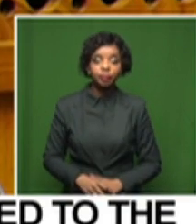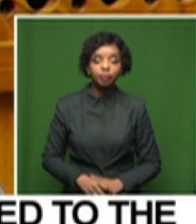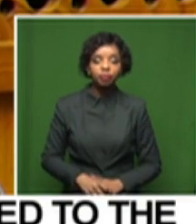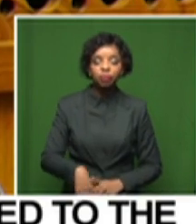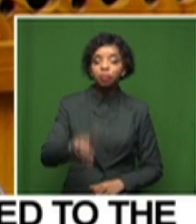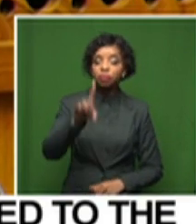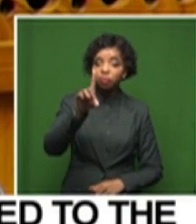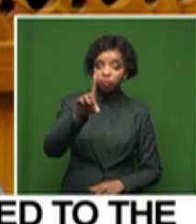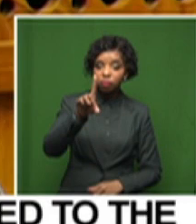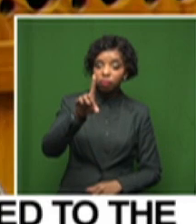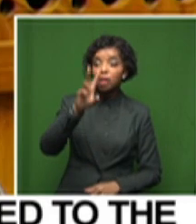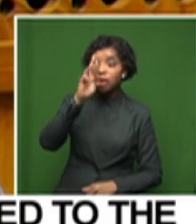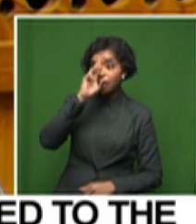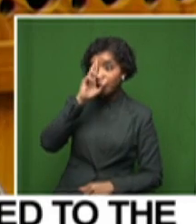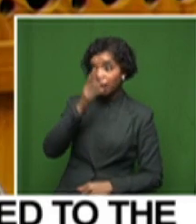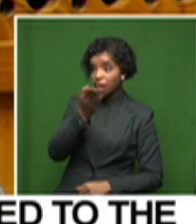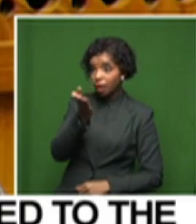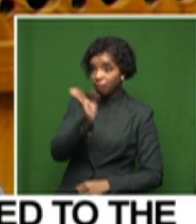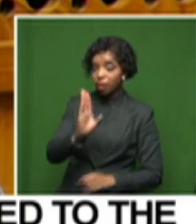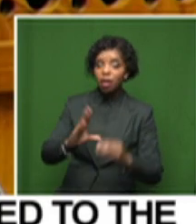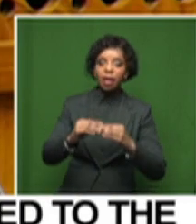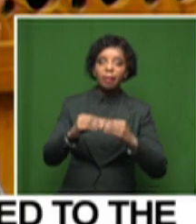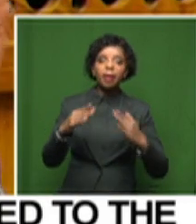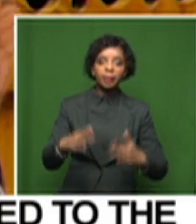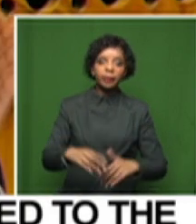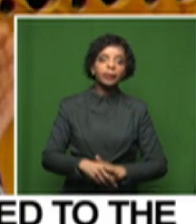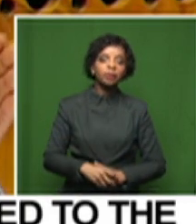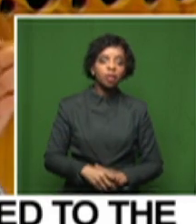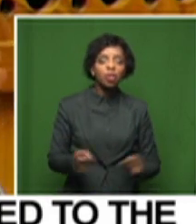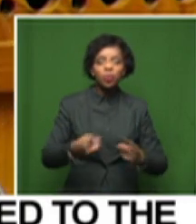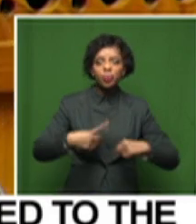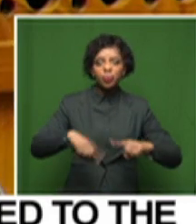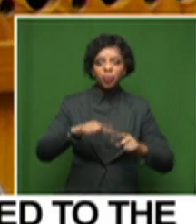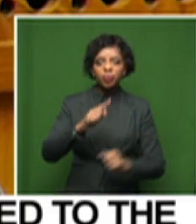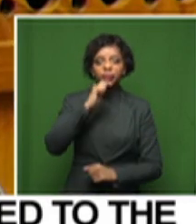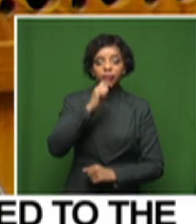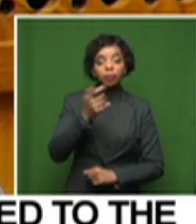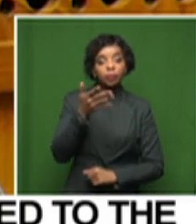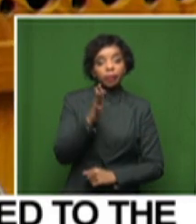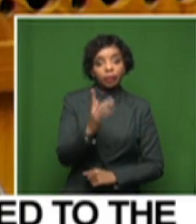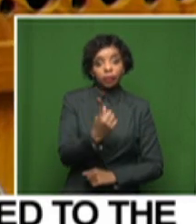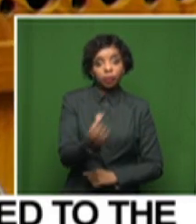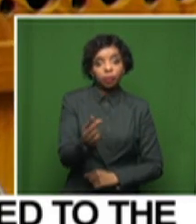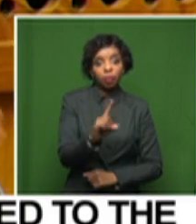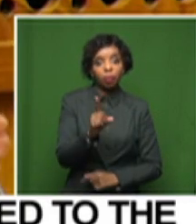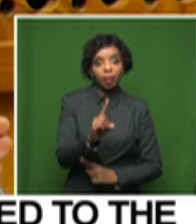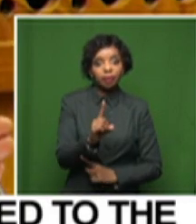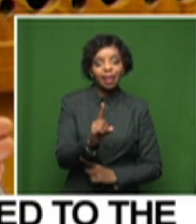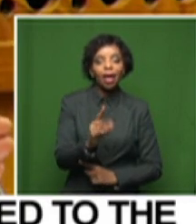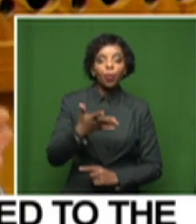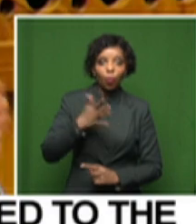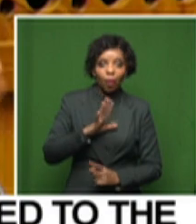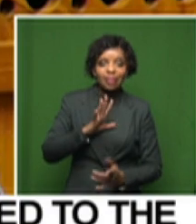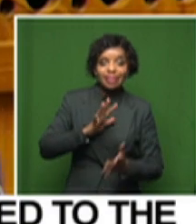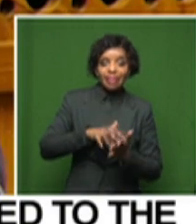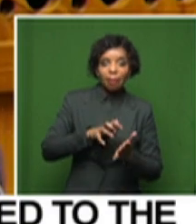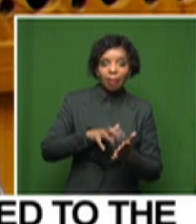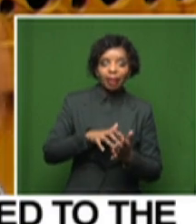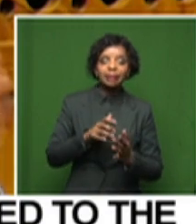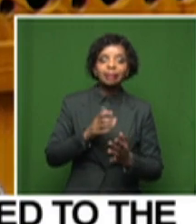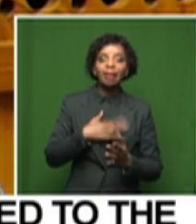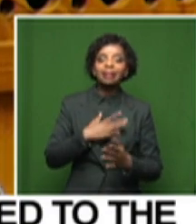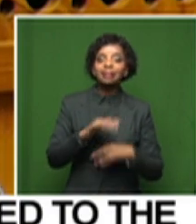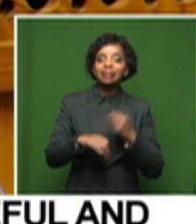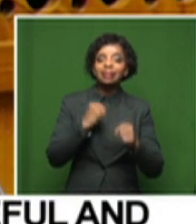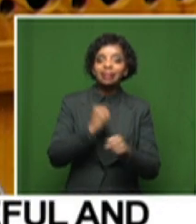Just to remind members, we intend to run a primary surplus on the main budget by 25-26